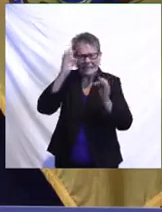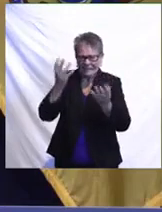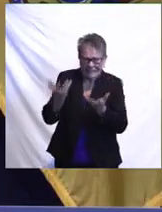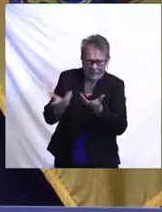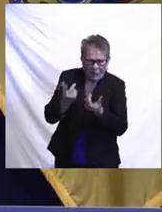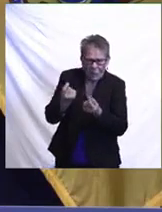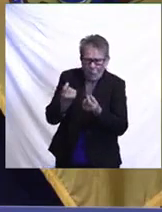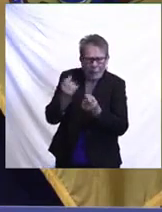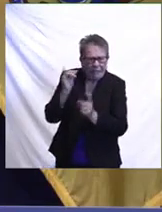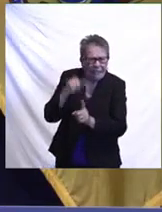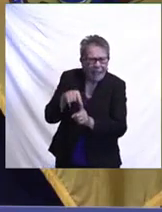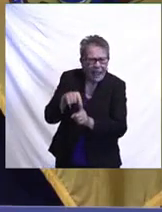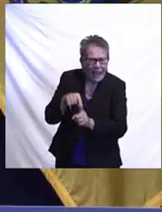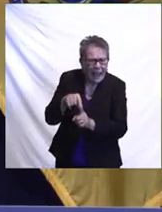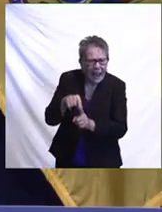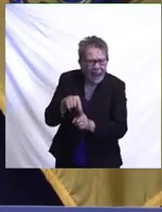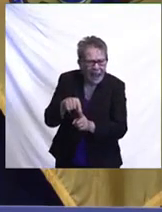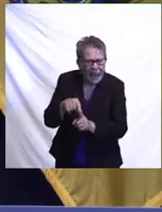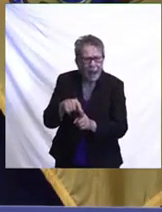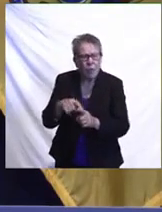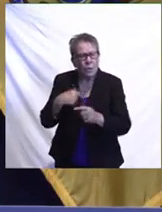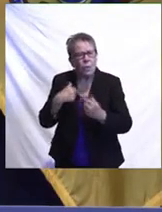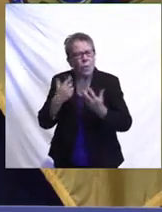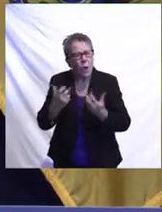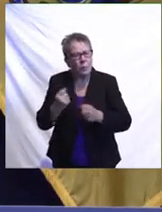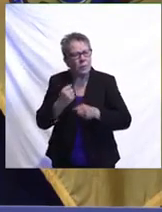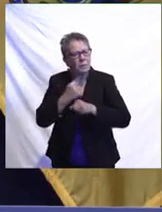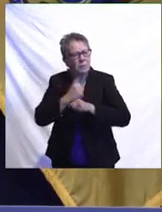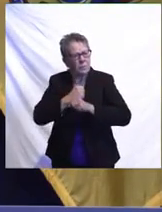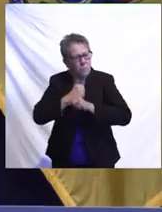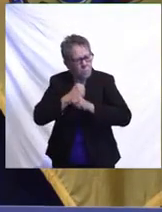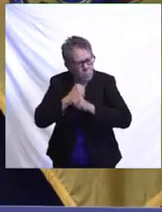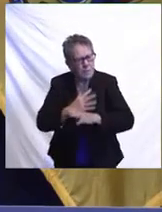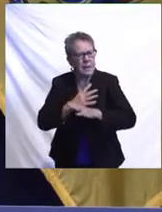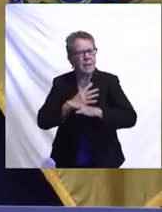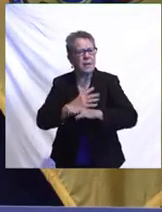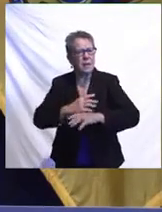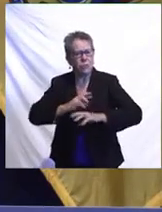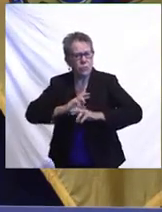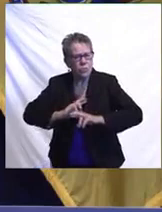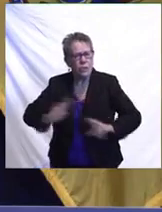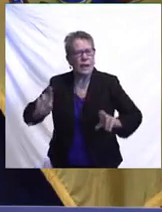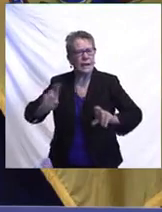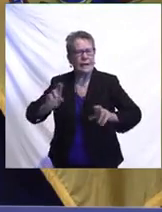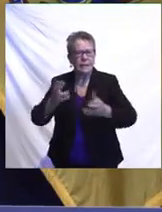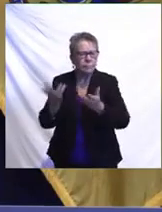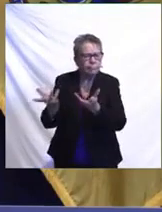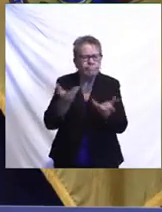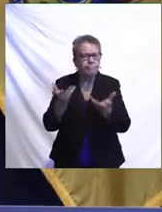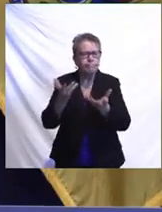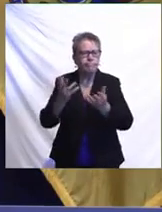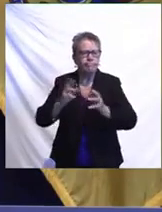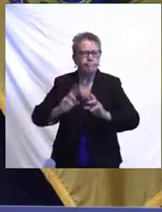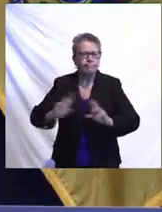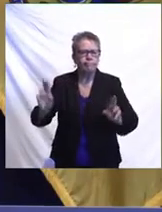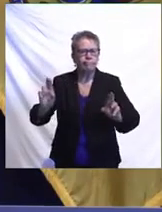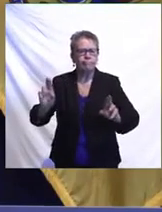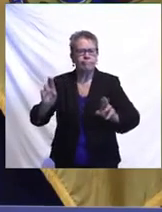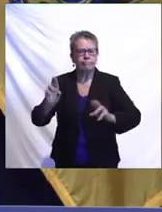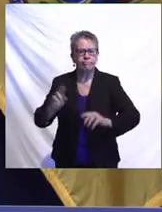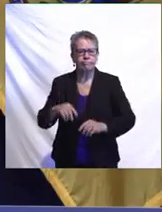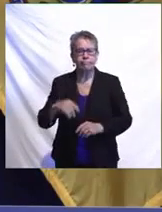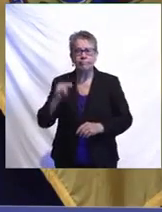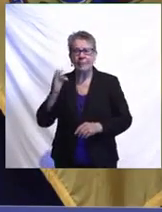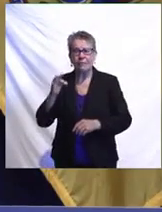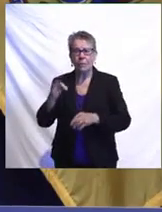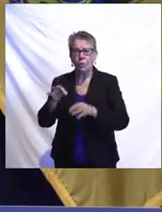Nothing yet on whether or not this impacts either legislative extensions or school maskings. Again, our opinion has